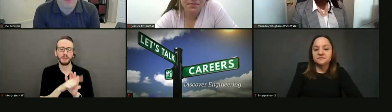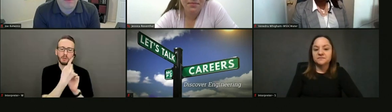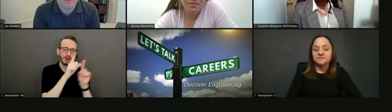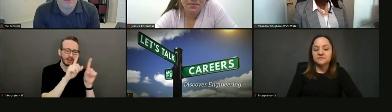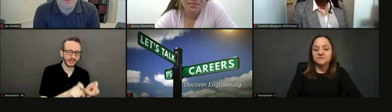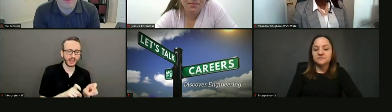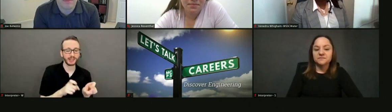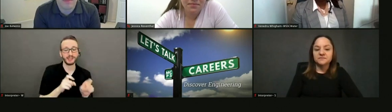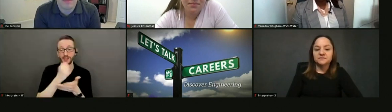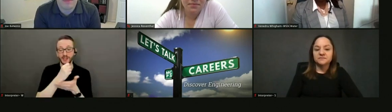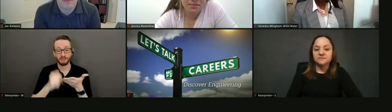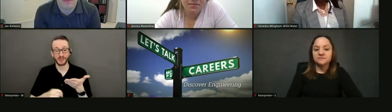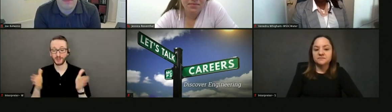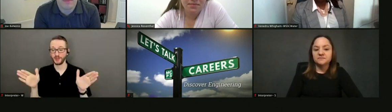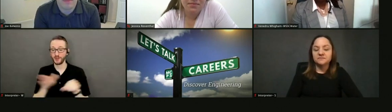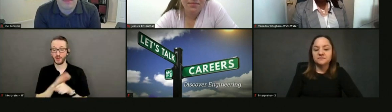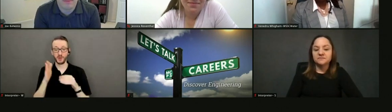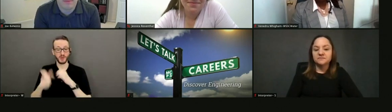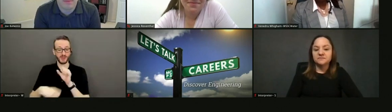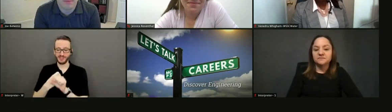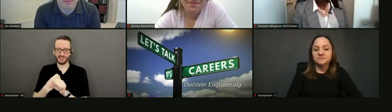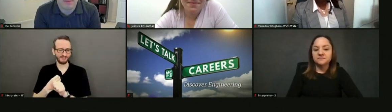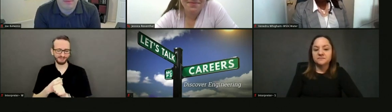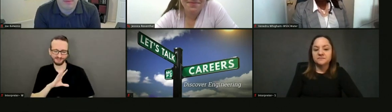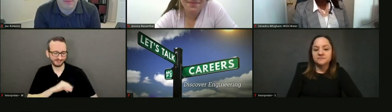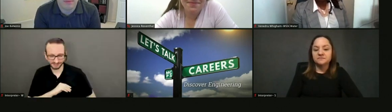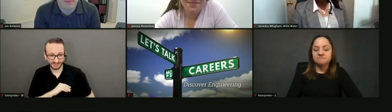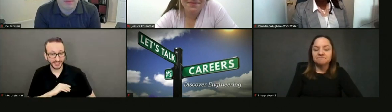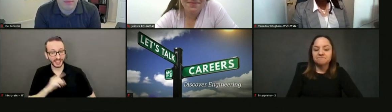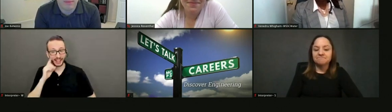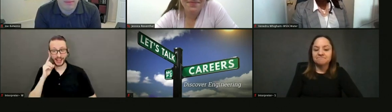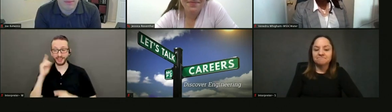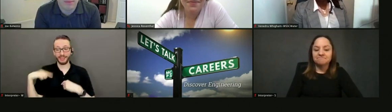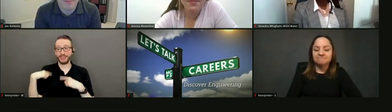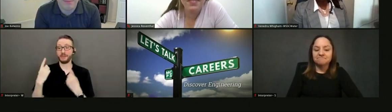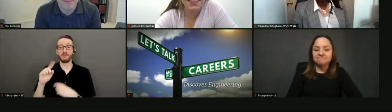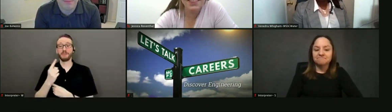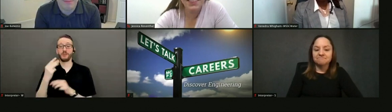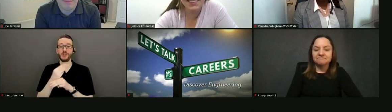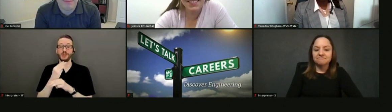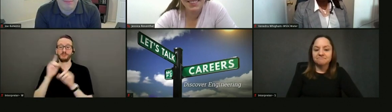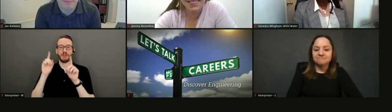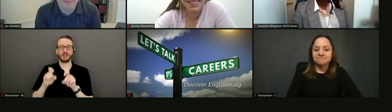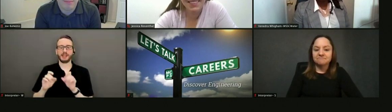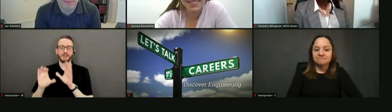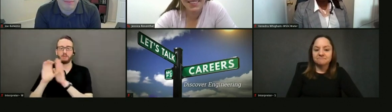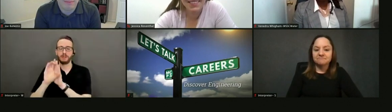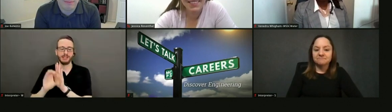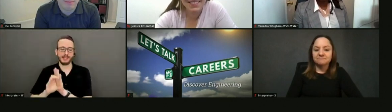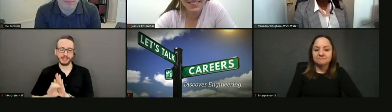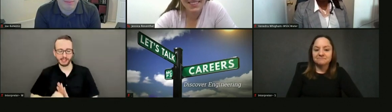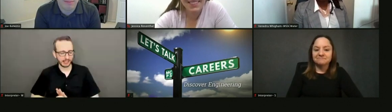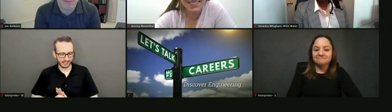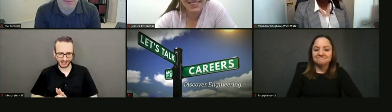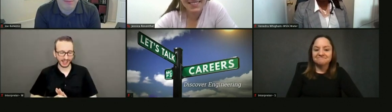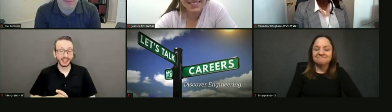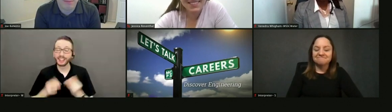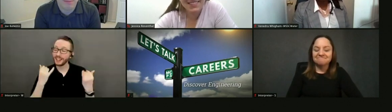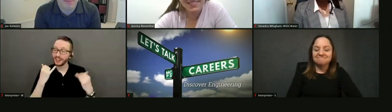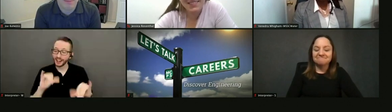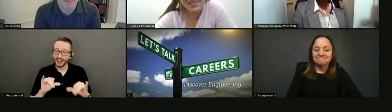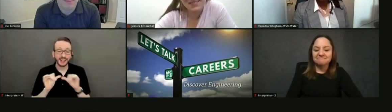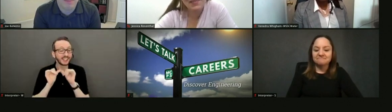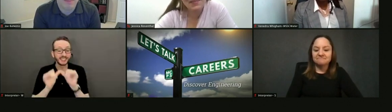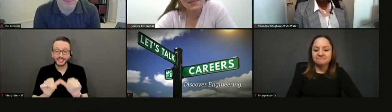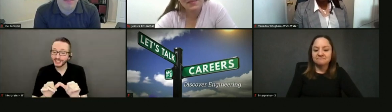a year, get you down. I think I got a C on every single first math test I've ever taken. And I made it through.